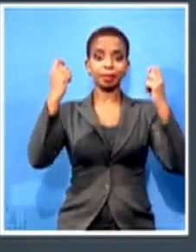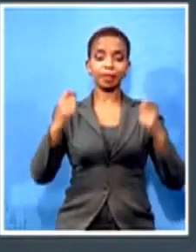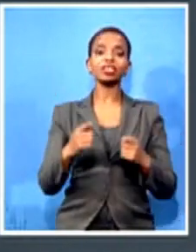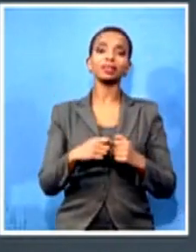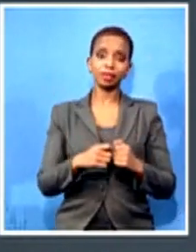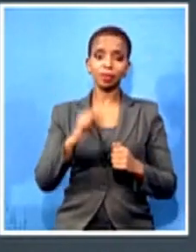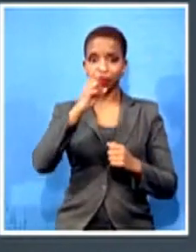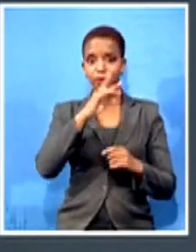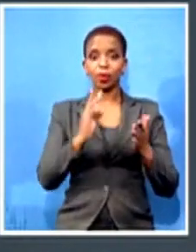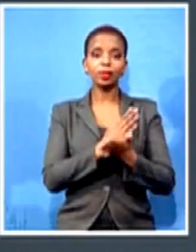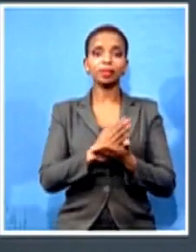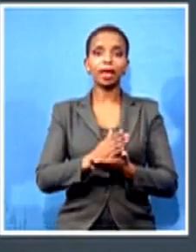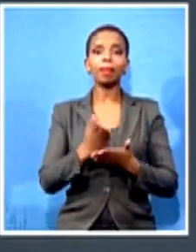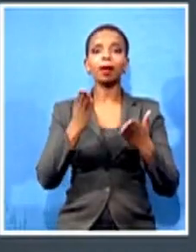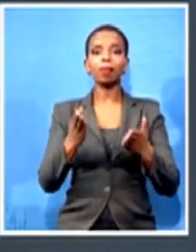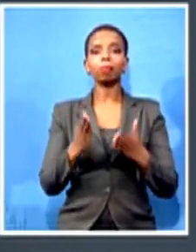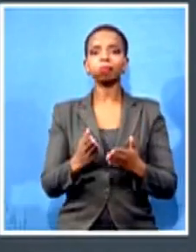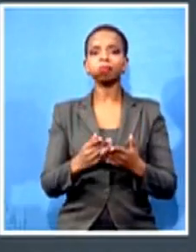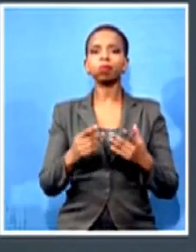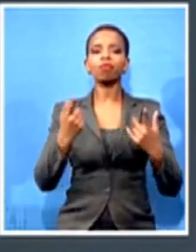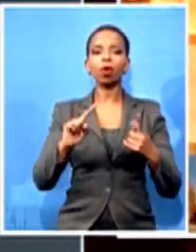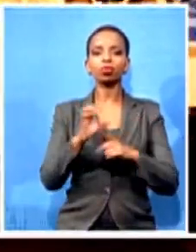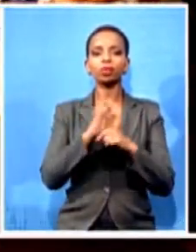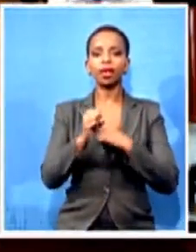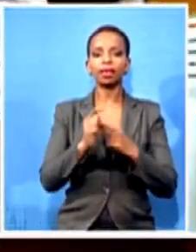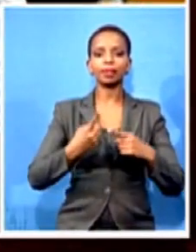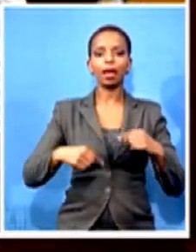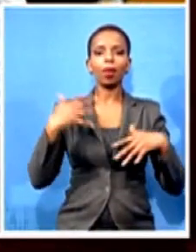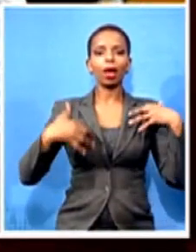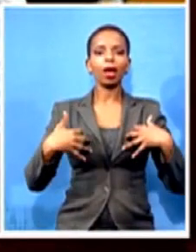that our society has with alcohol. Maurice Smithers, Director of the Southern African Alcohol Policy